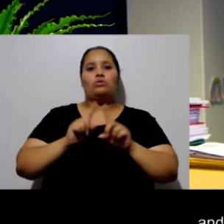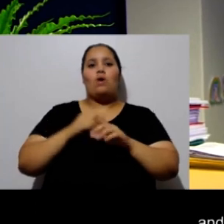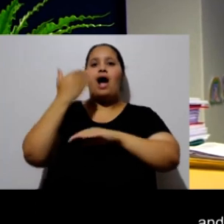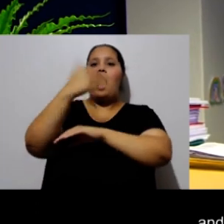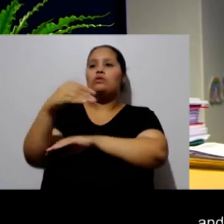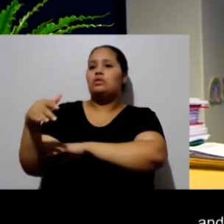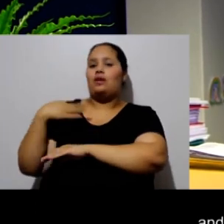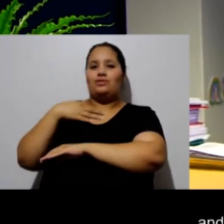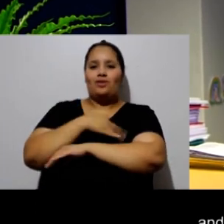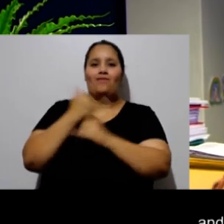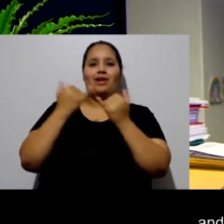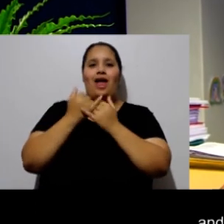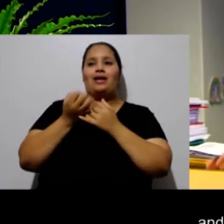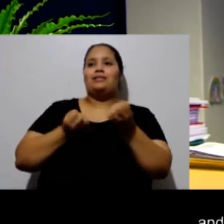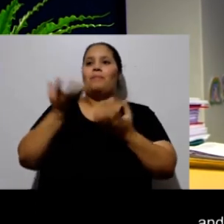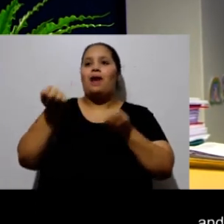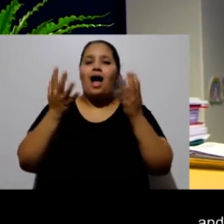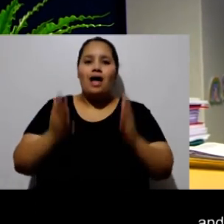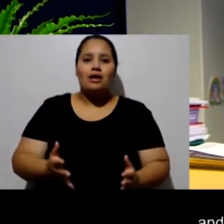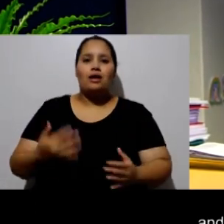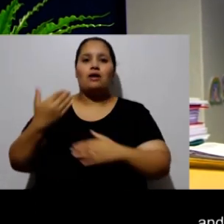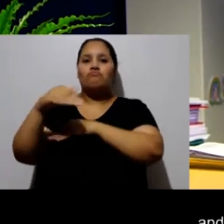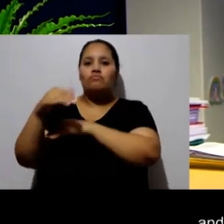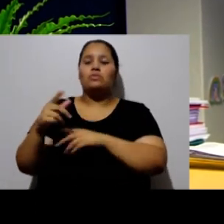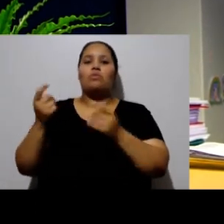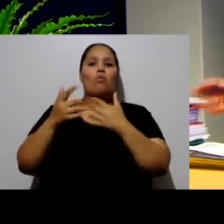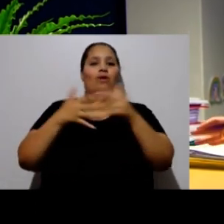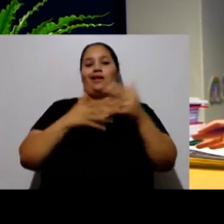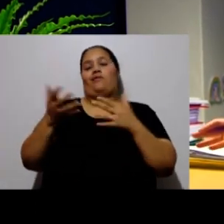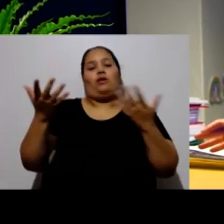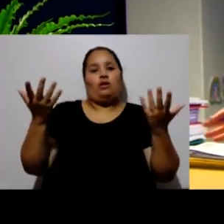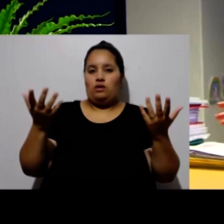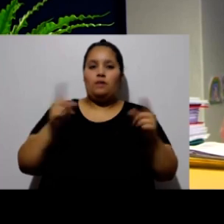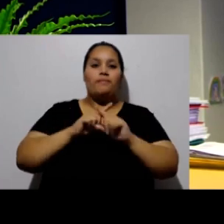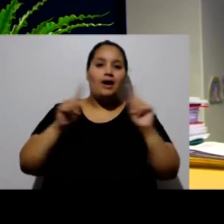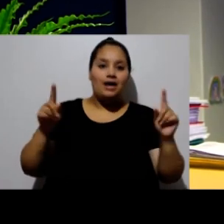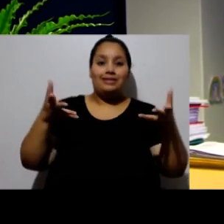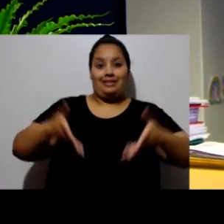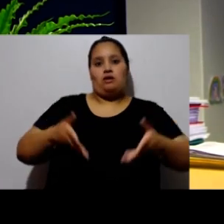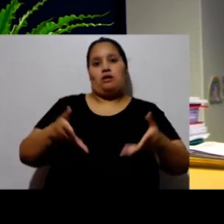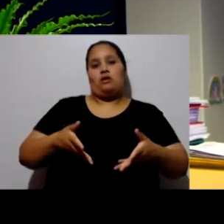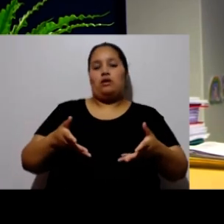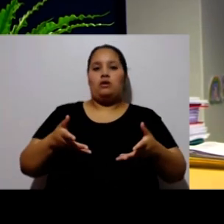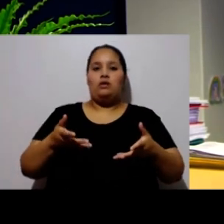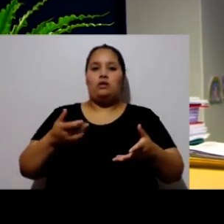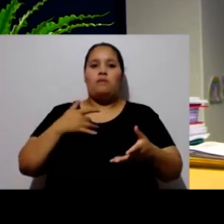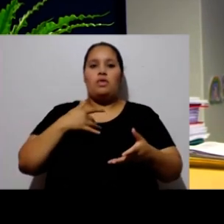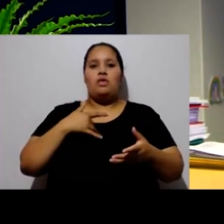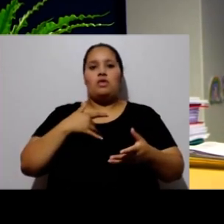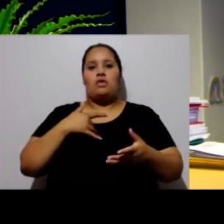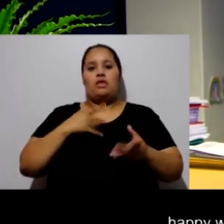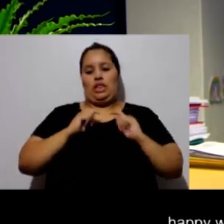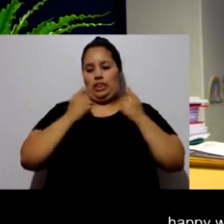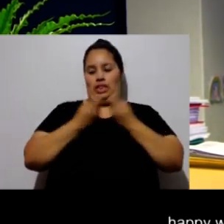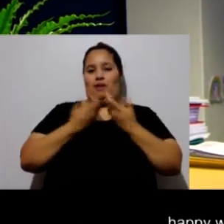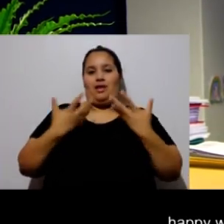And, outside people, like, suppliers, um, whatever the kind of topics. But, here, it's just, ask for the